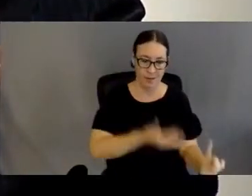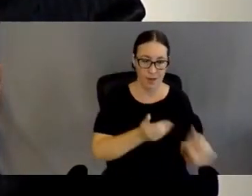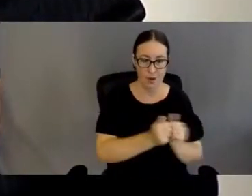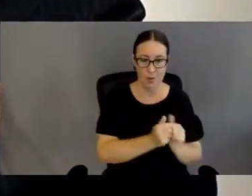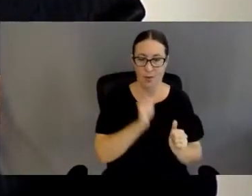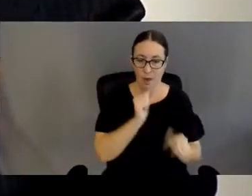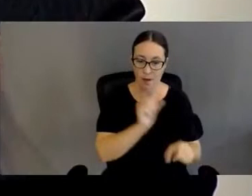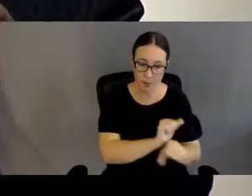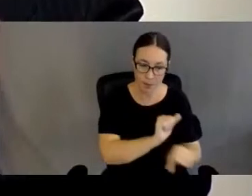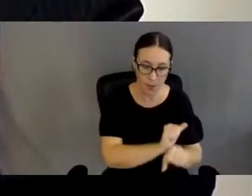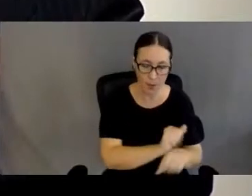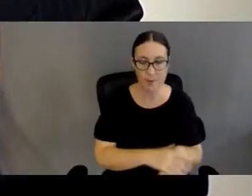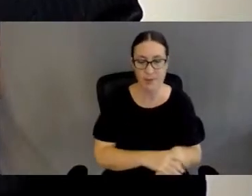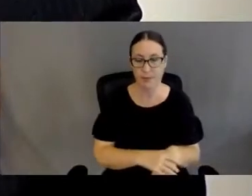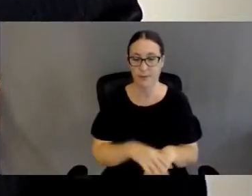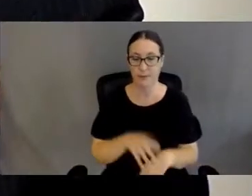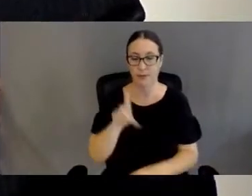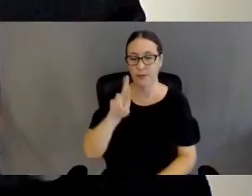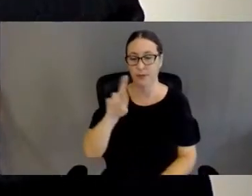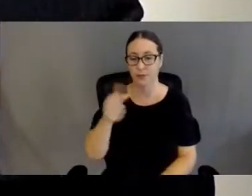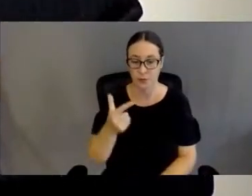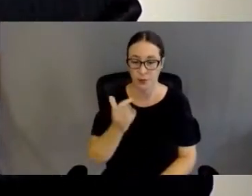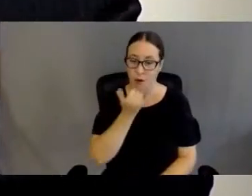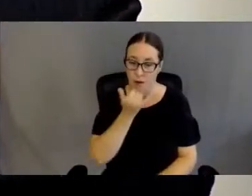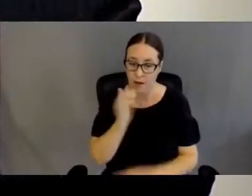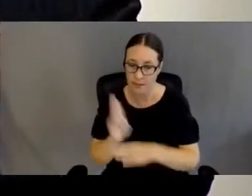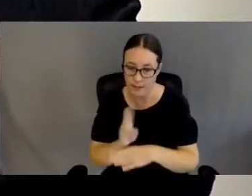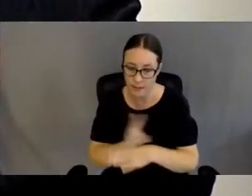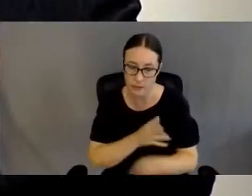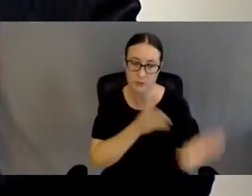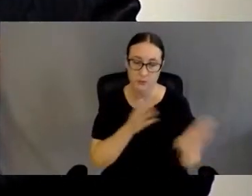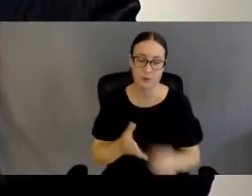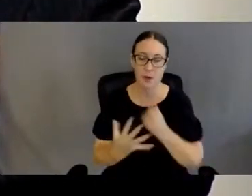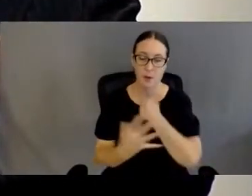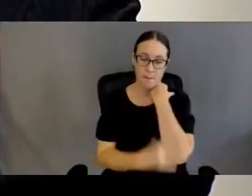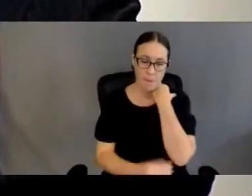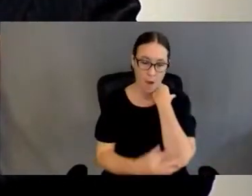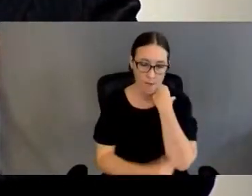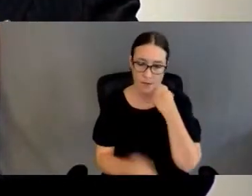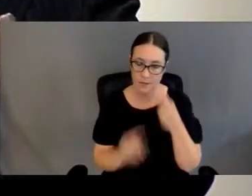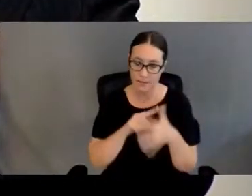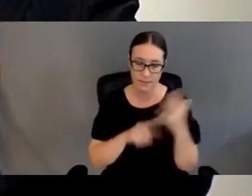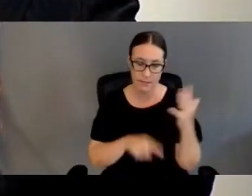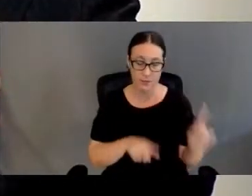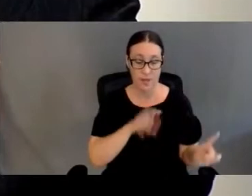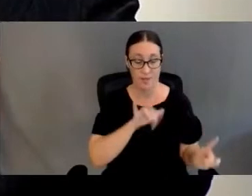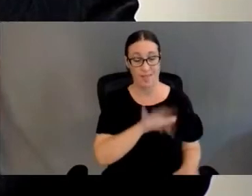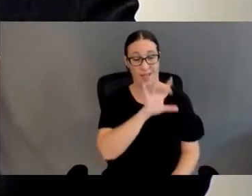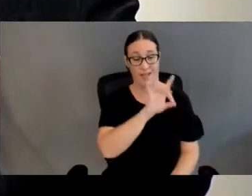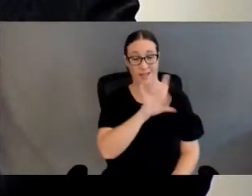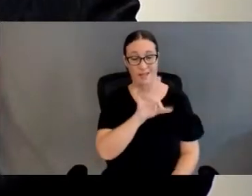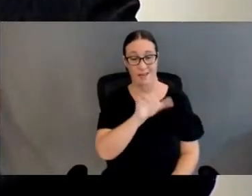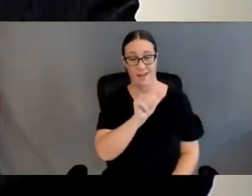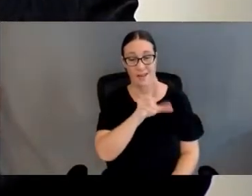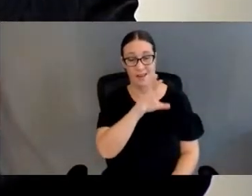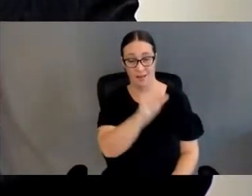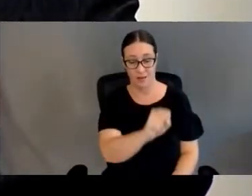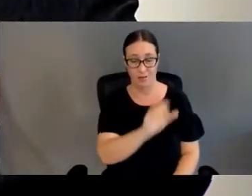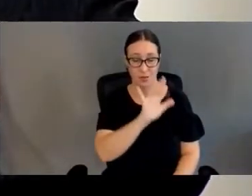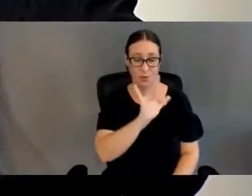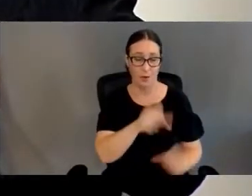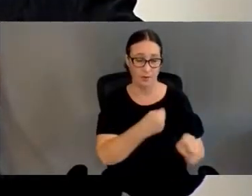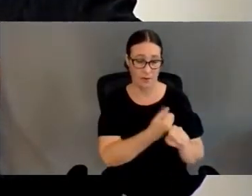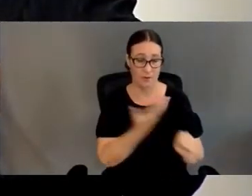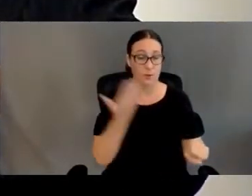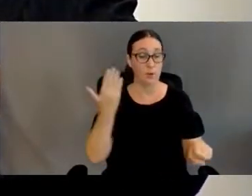unemployment, drug addiction, poverty, etc. This 88 acres, 25 years ago